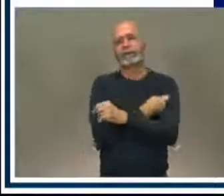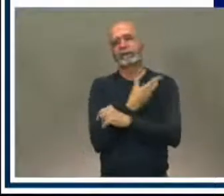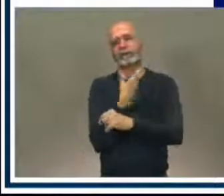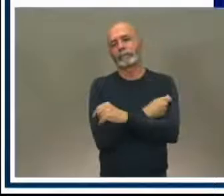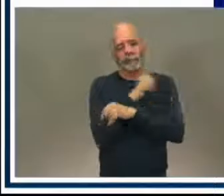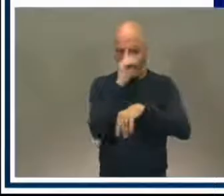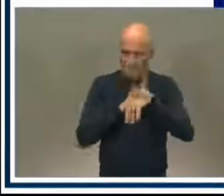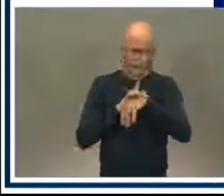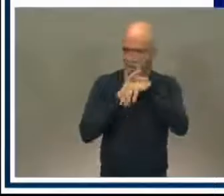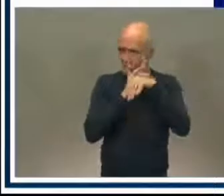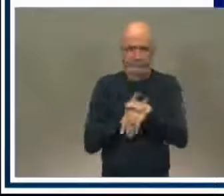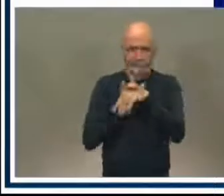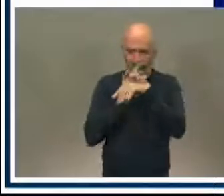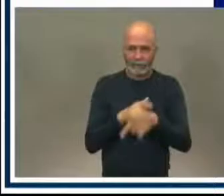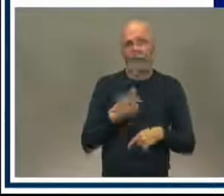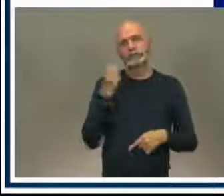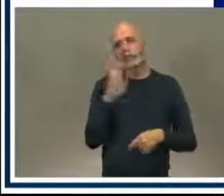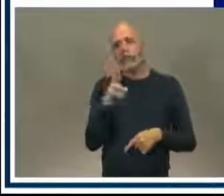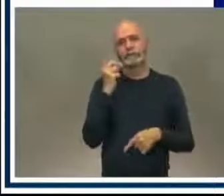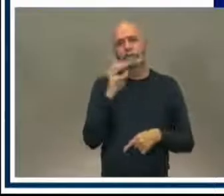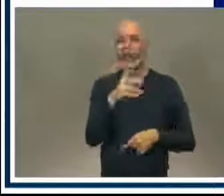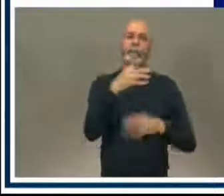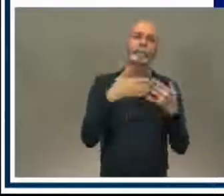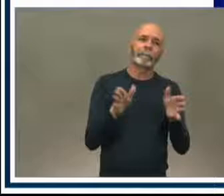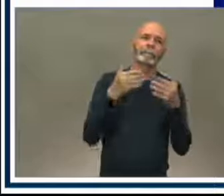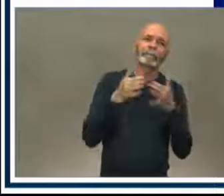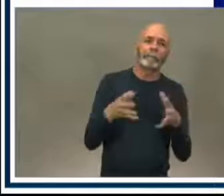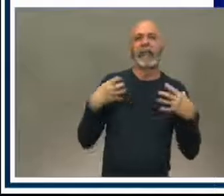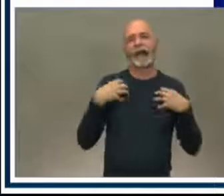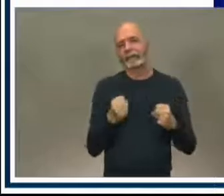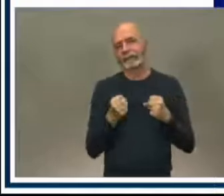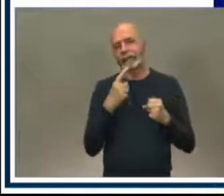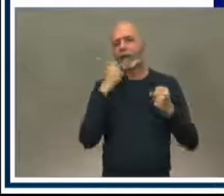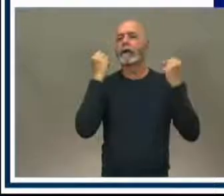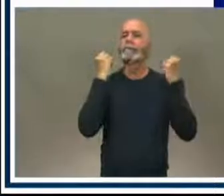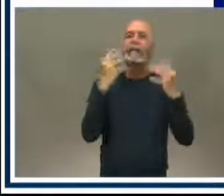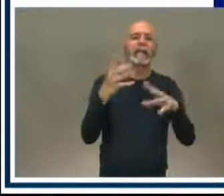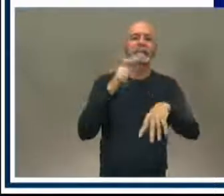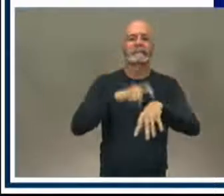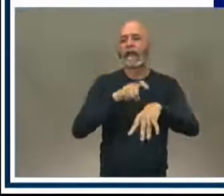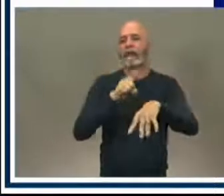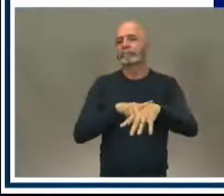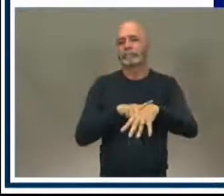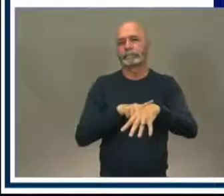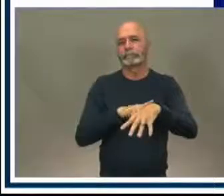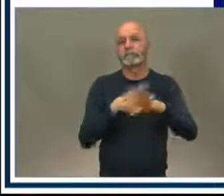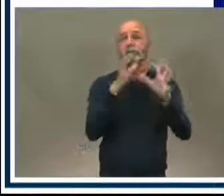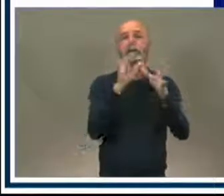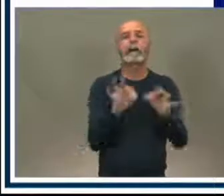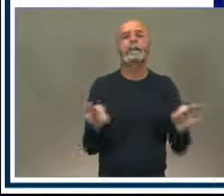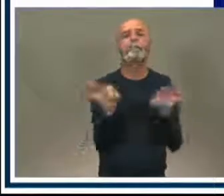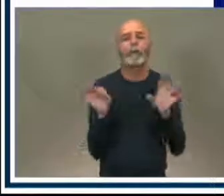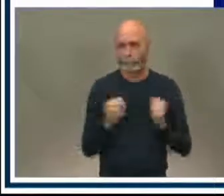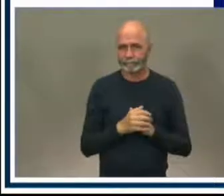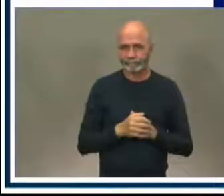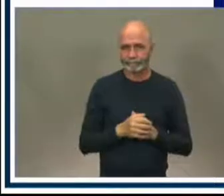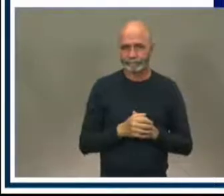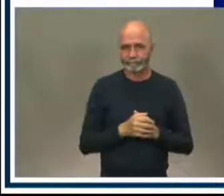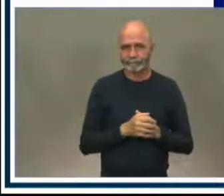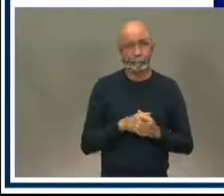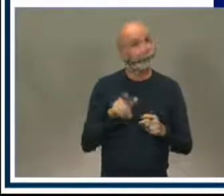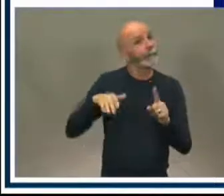Dr. Strang and I and public health and everyone else will say it as many times as are necessary. If you haven't been